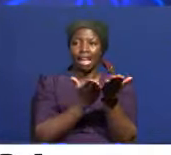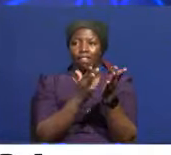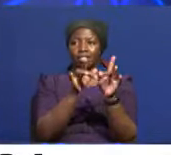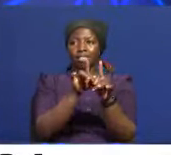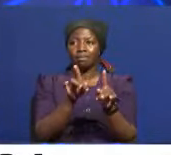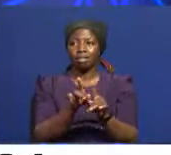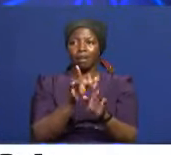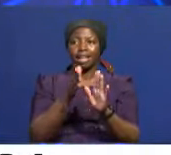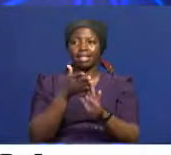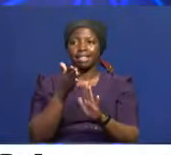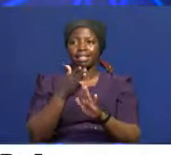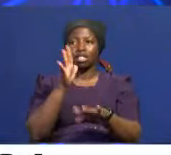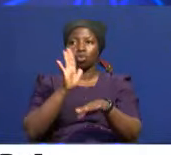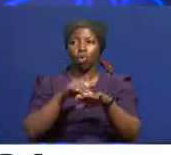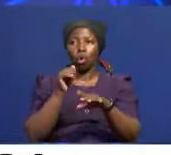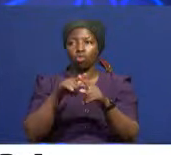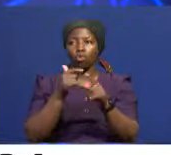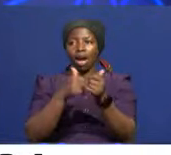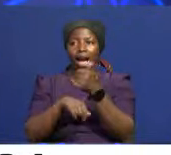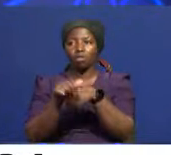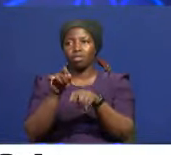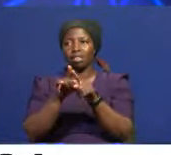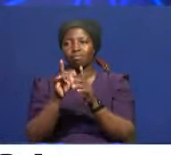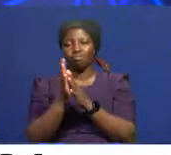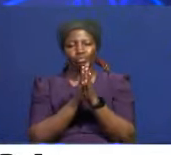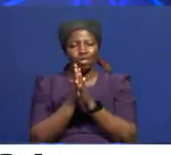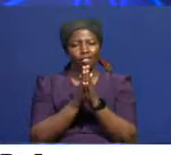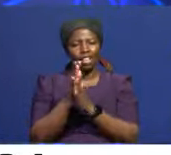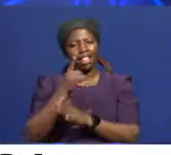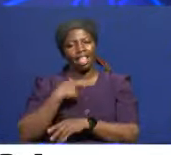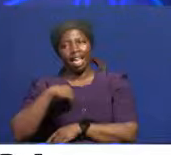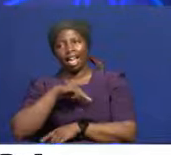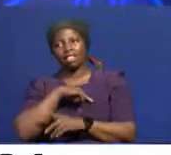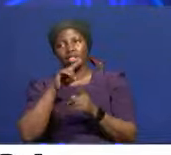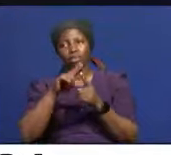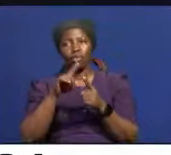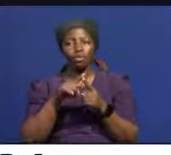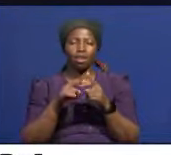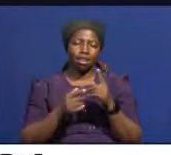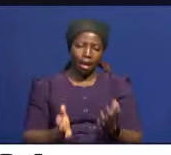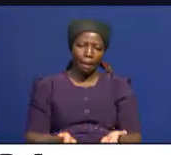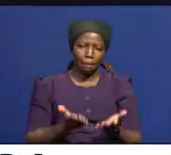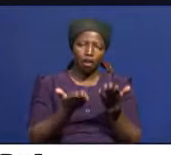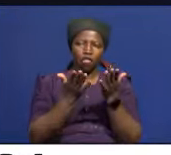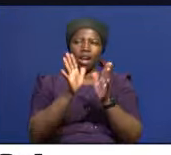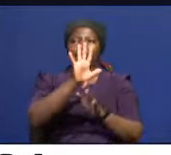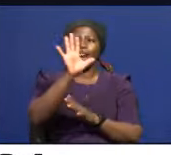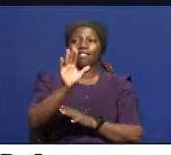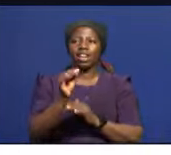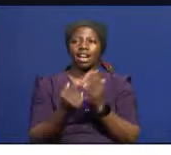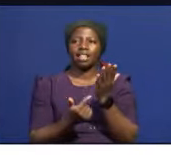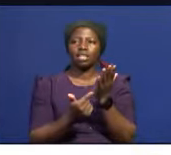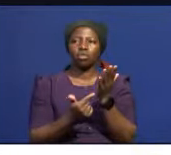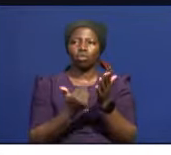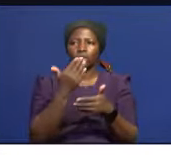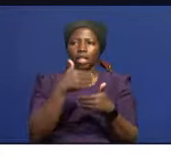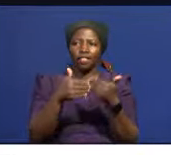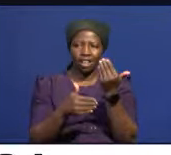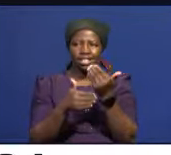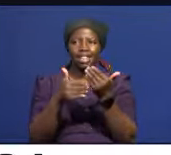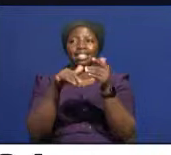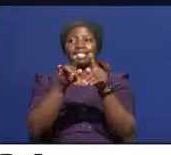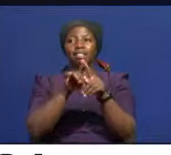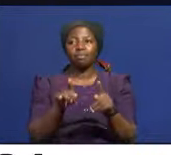urgent call to action and motivate us to radically enhance Africa's digital infrastructure